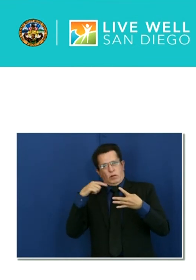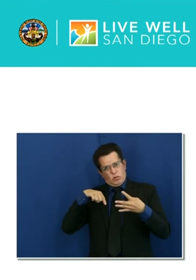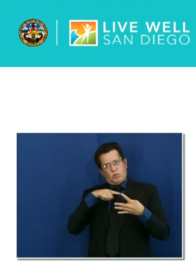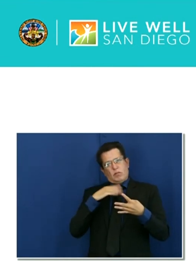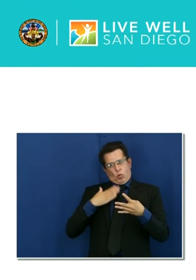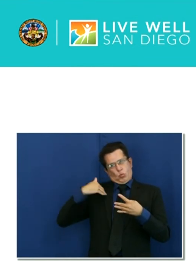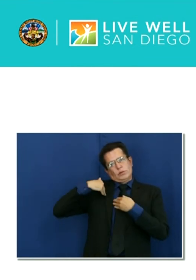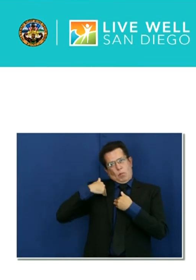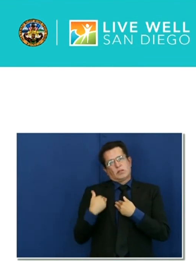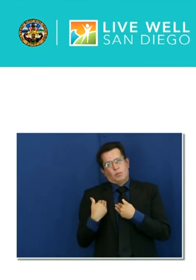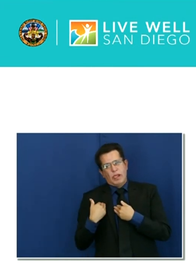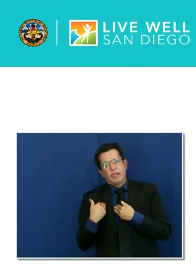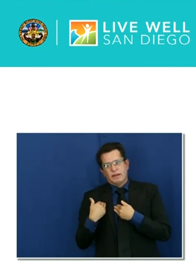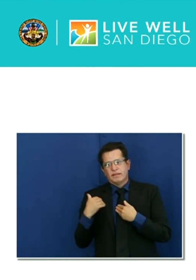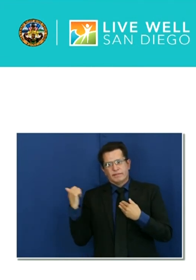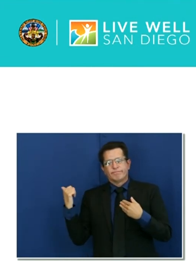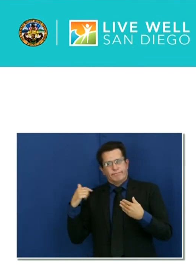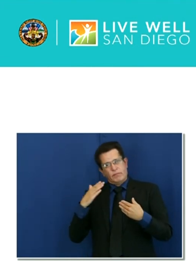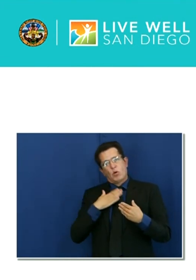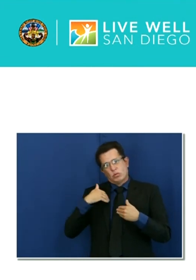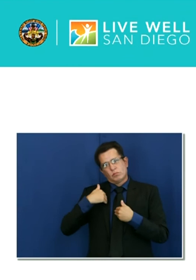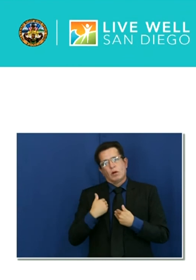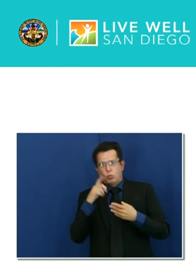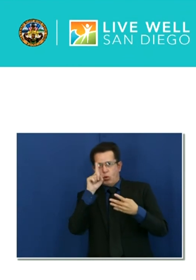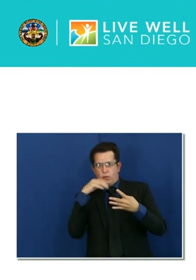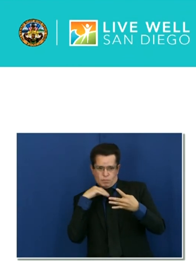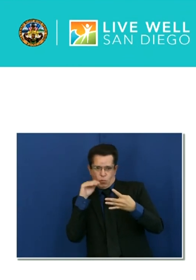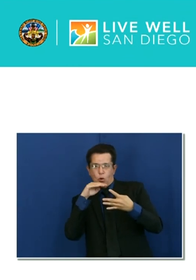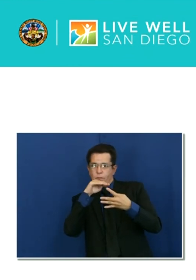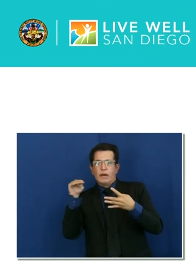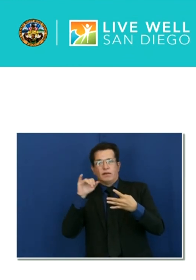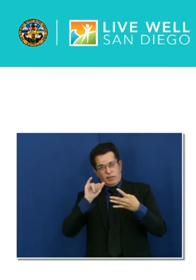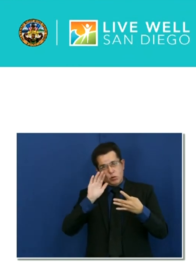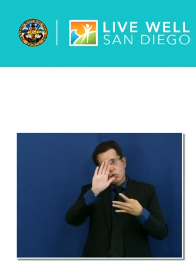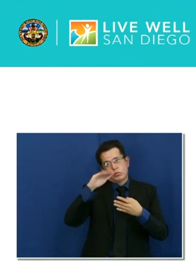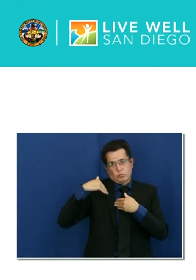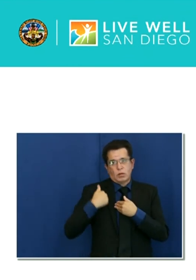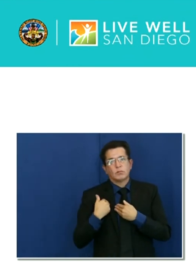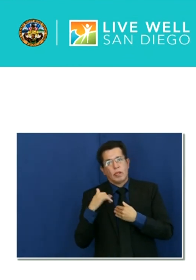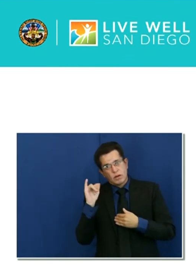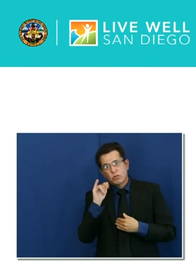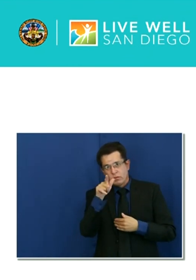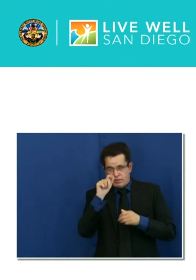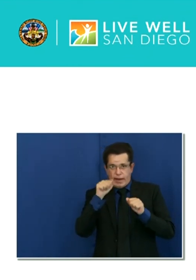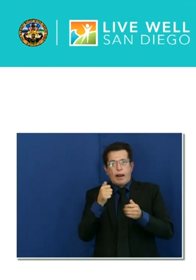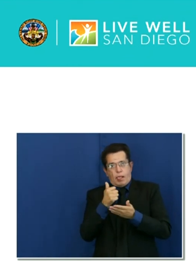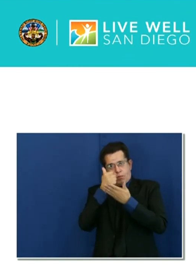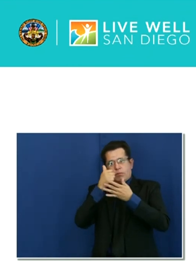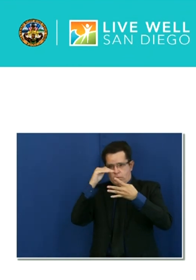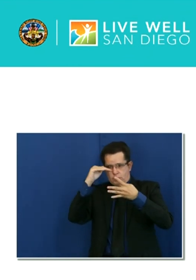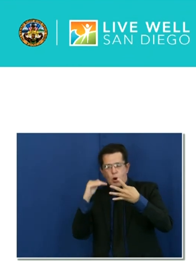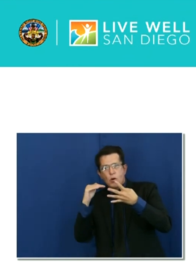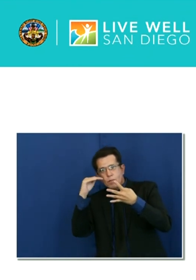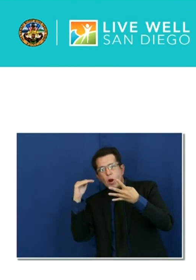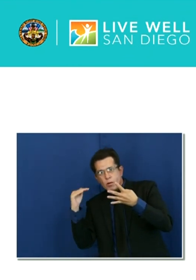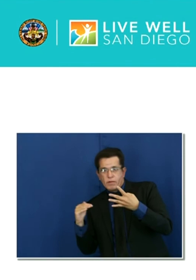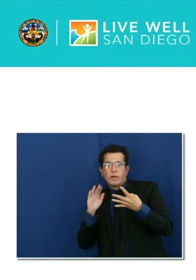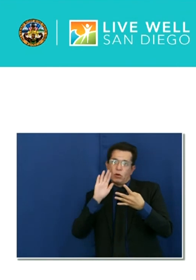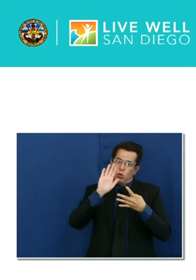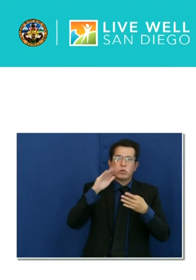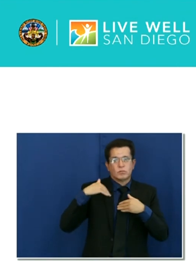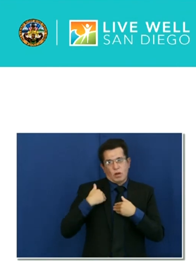tier placement. Please know that you have a say in our case rate and testing positivity. You have